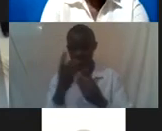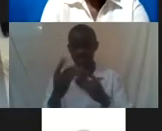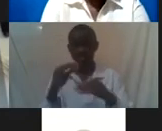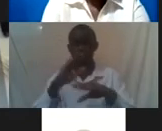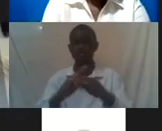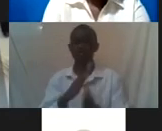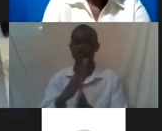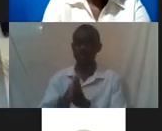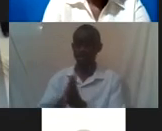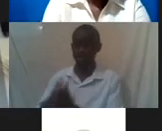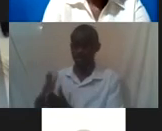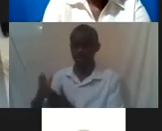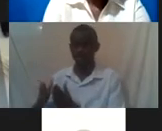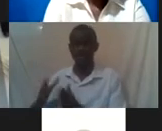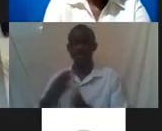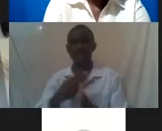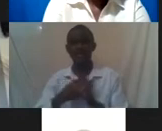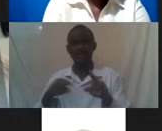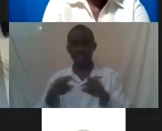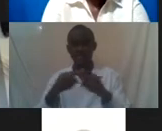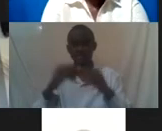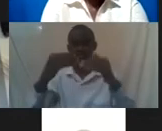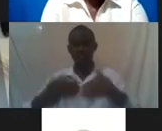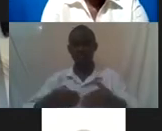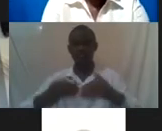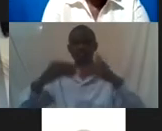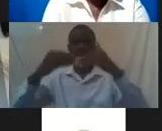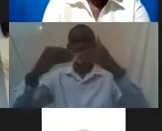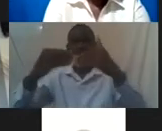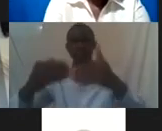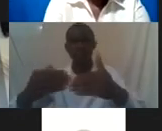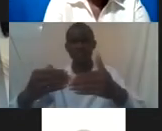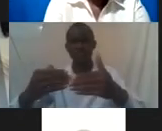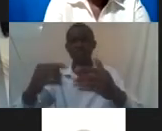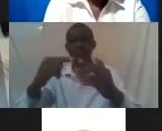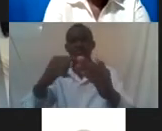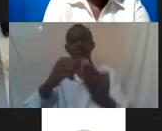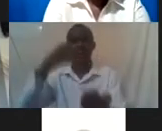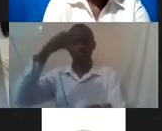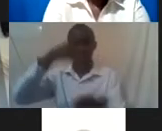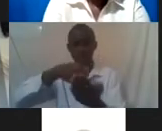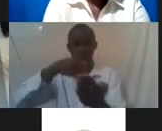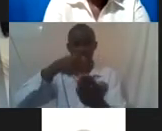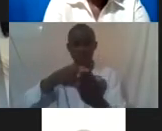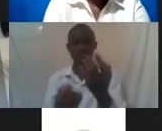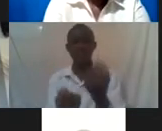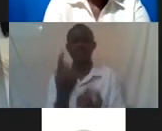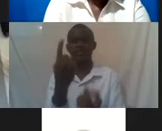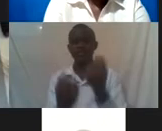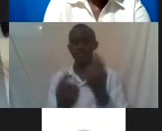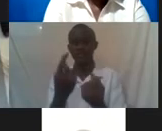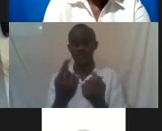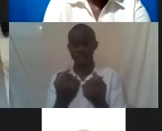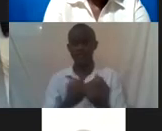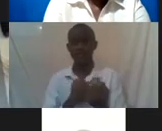process, and then it takes me to the content issues. And I need to point